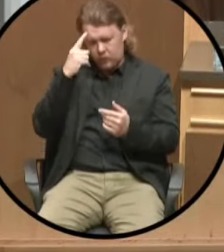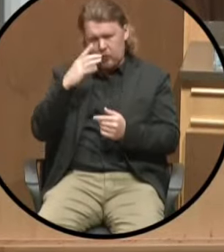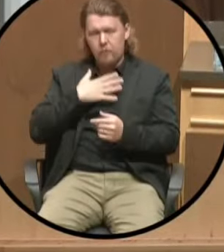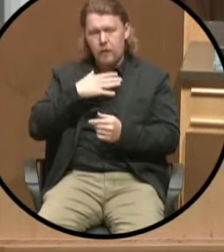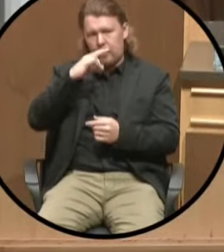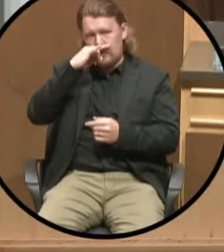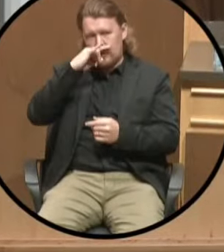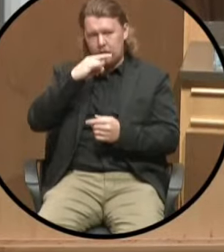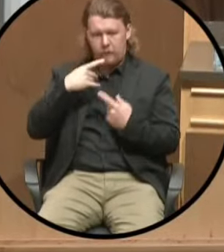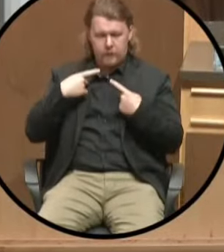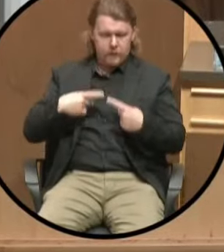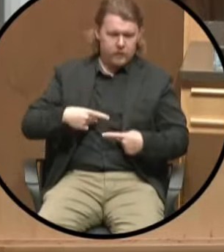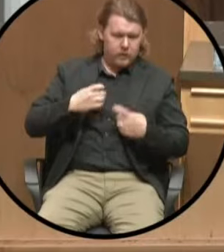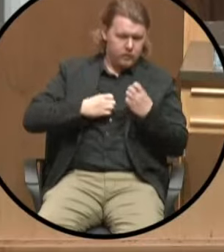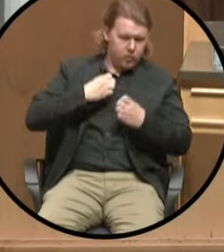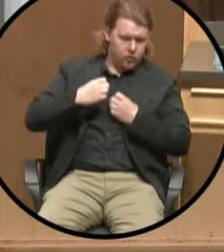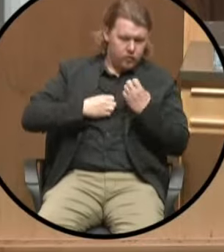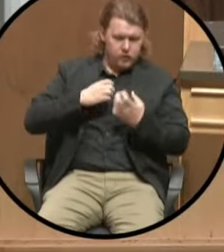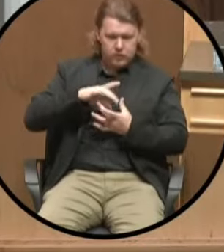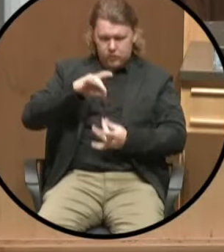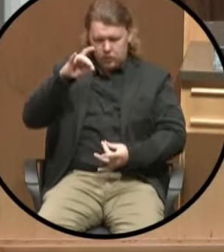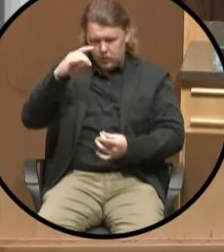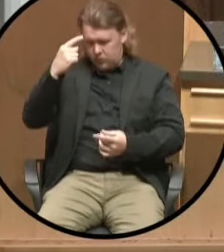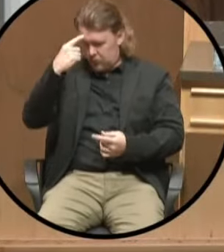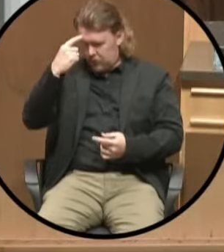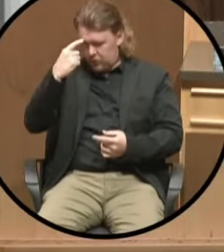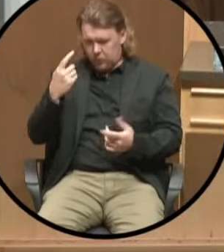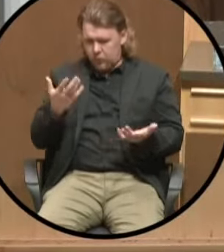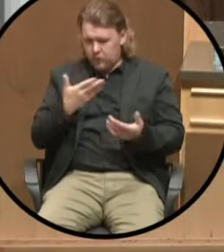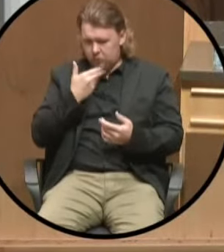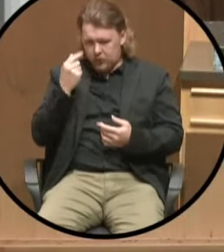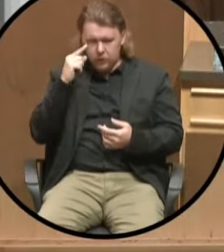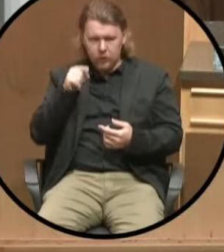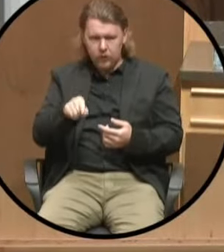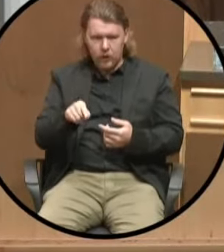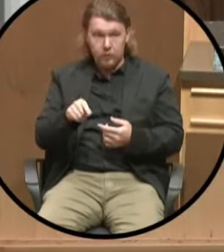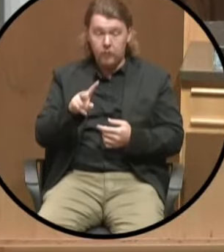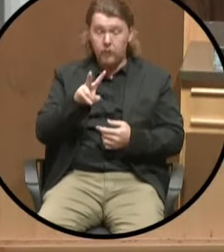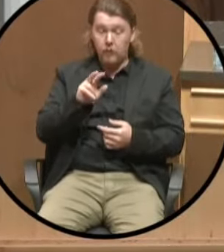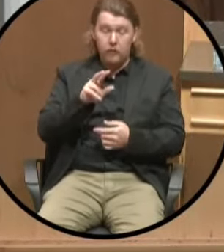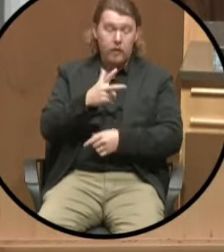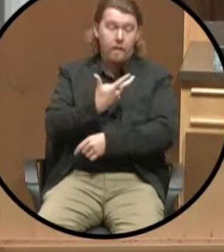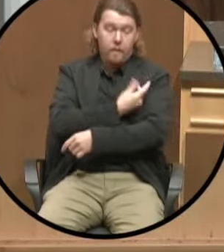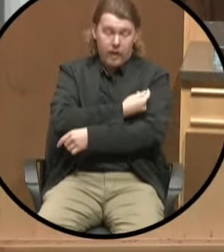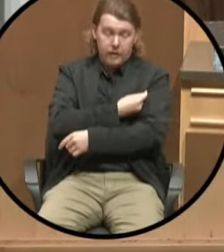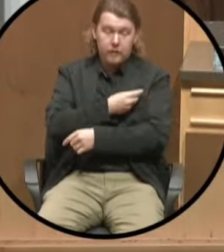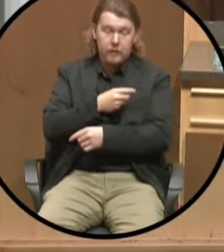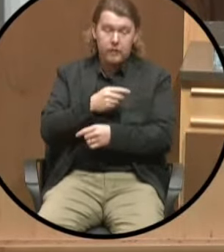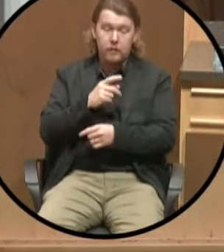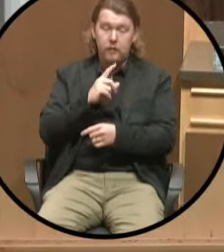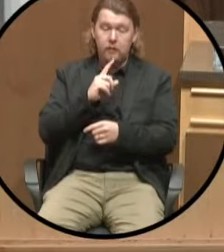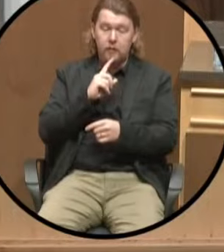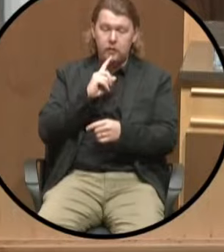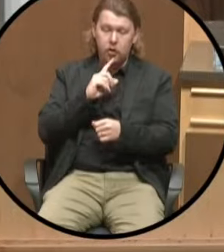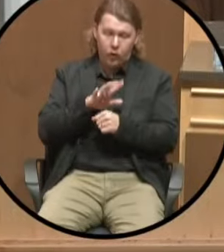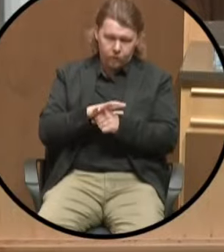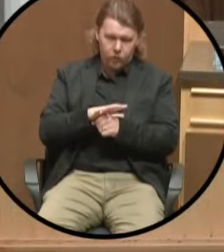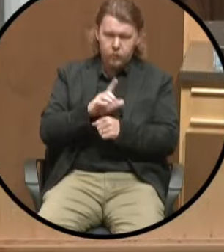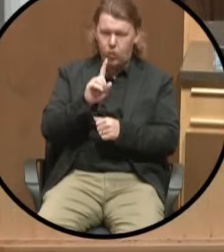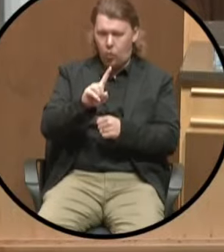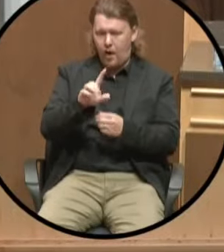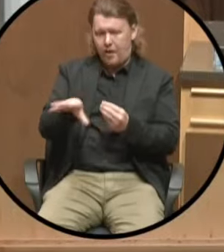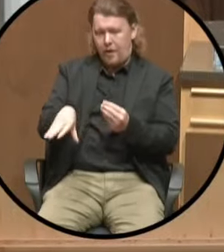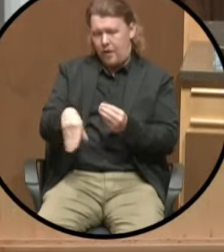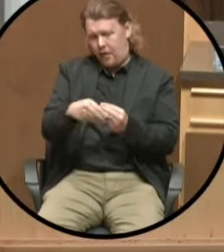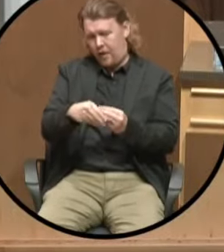children, physically, emotionally, spiritually, mentally. And what the vaccine confers is one added advantage to protect